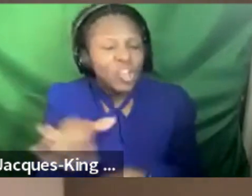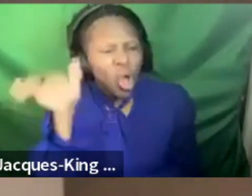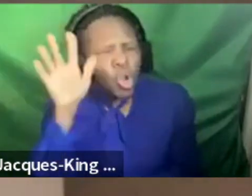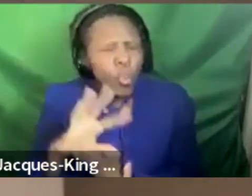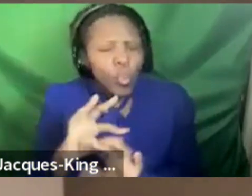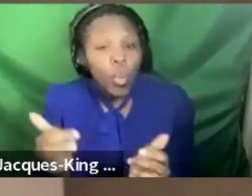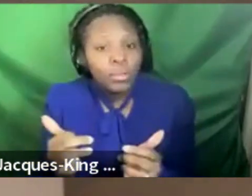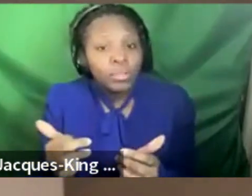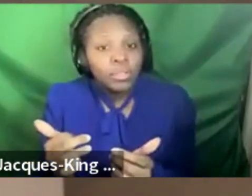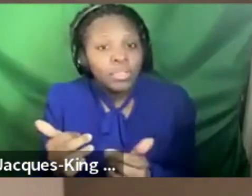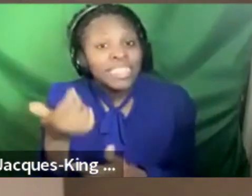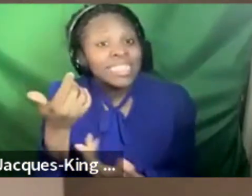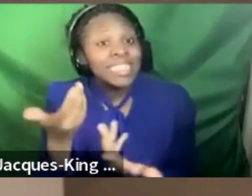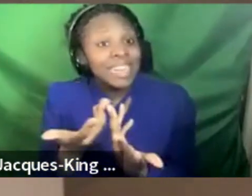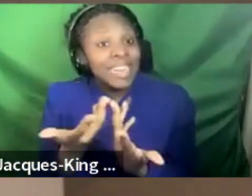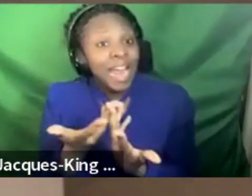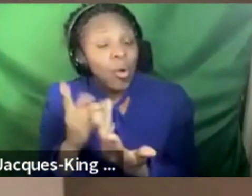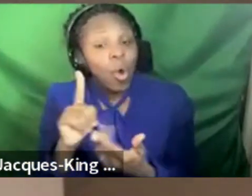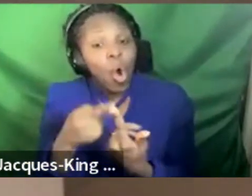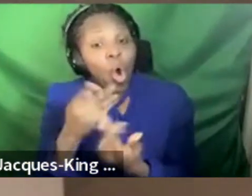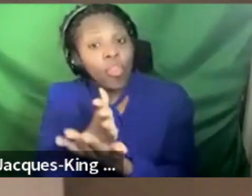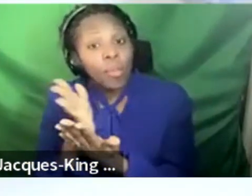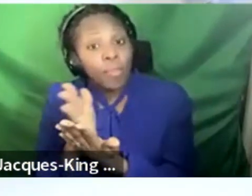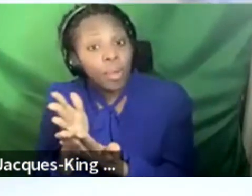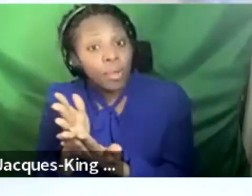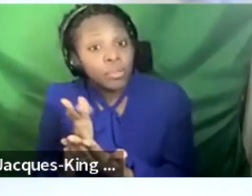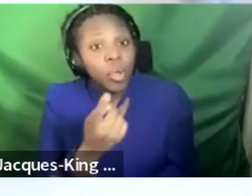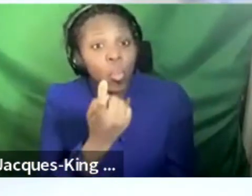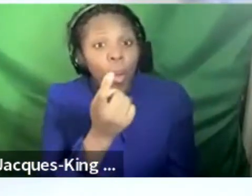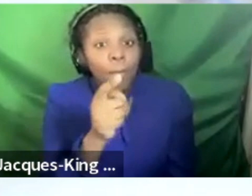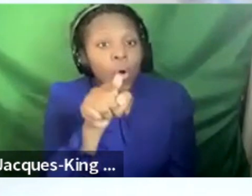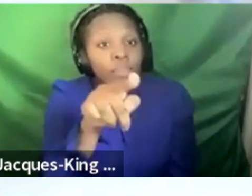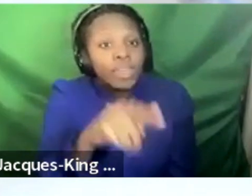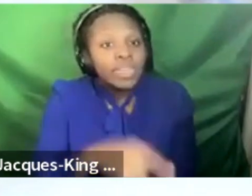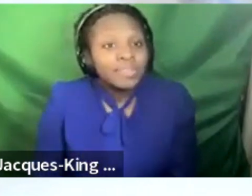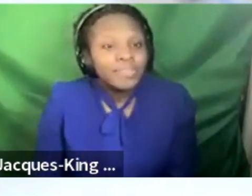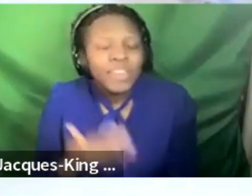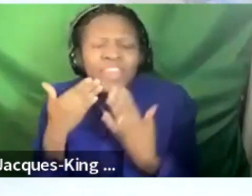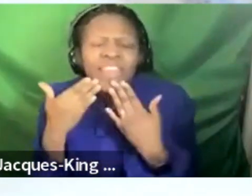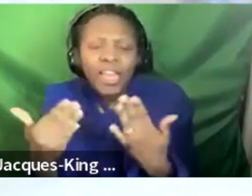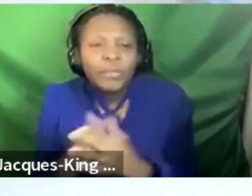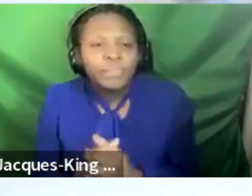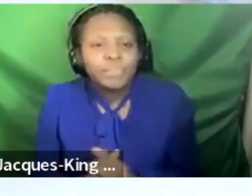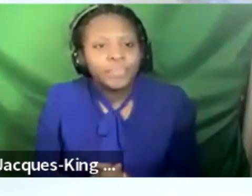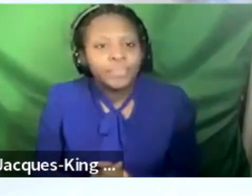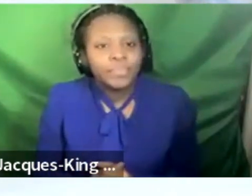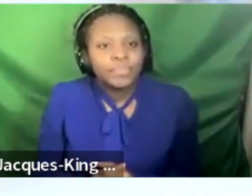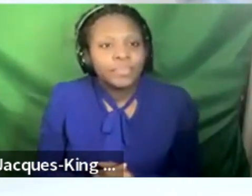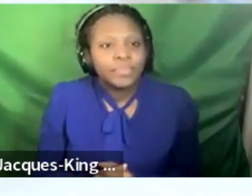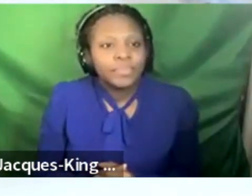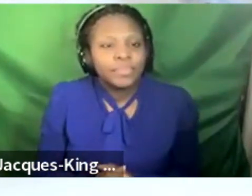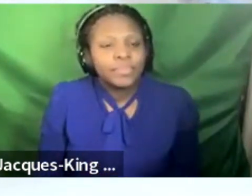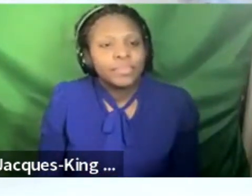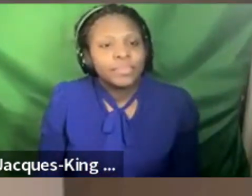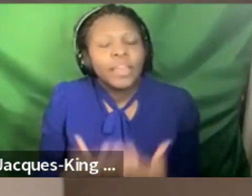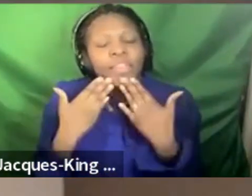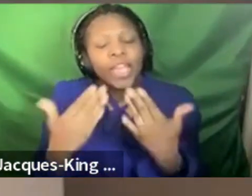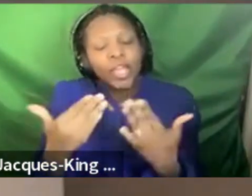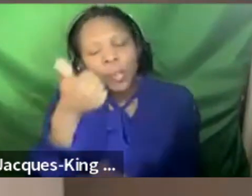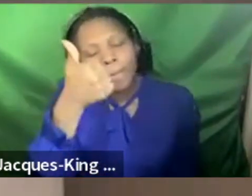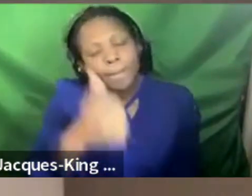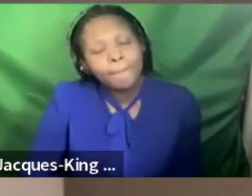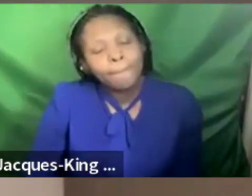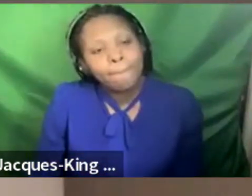favourite Shakespeare play. And now you get to play the other part. Yeah. So we have one more over here. Thank